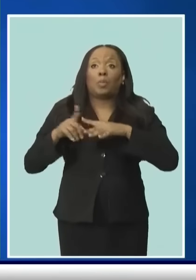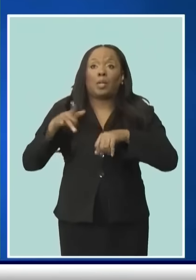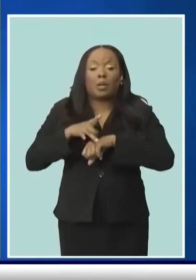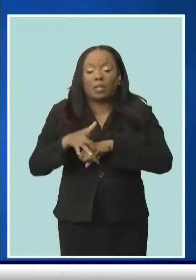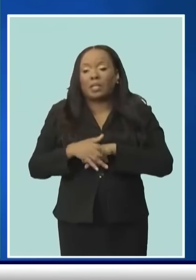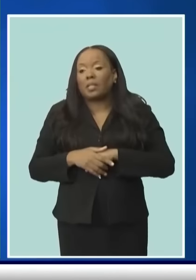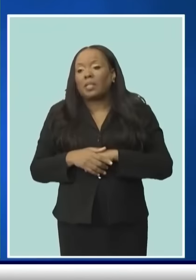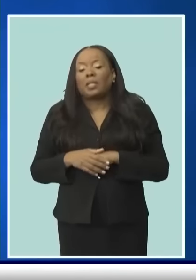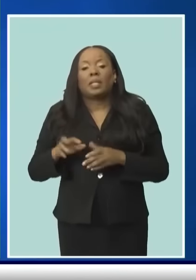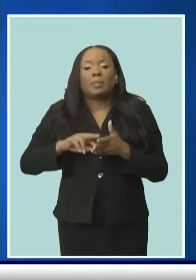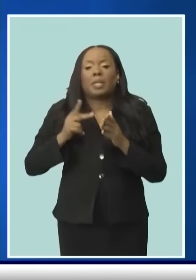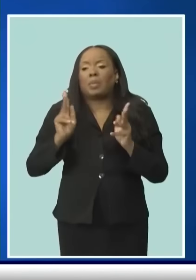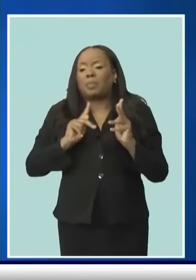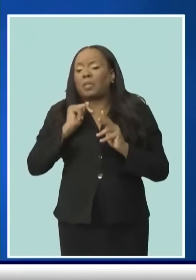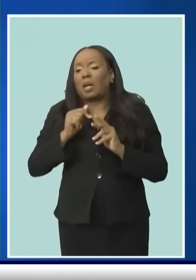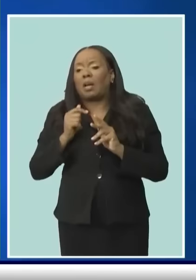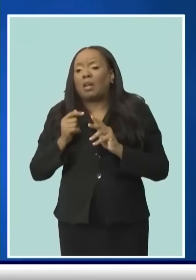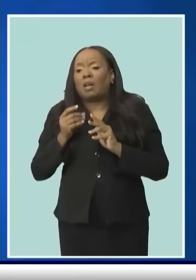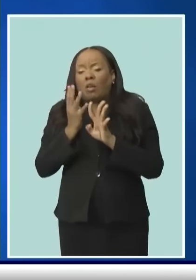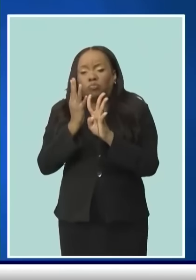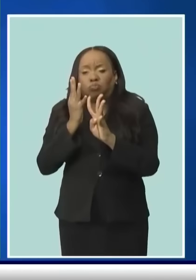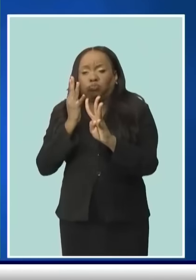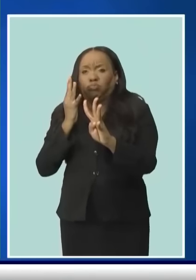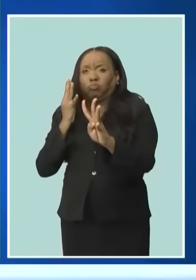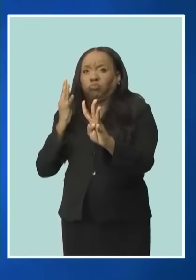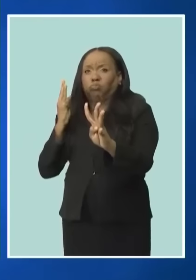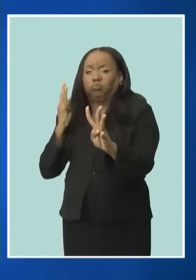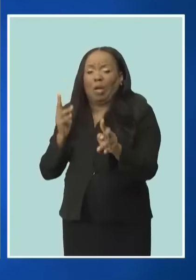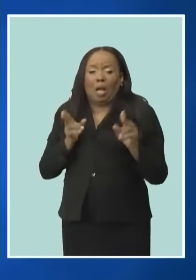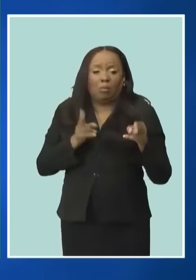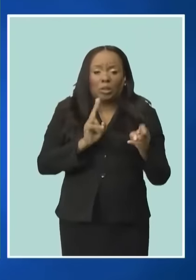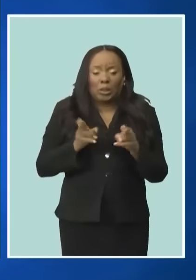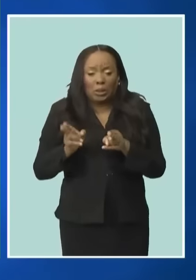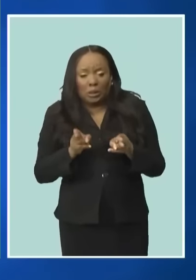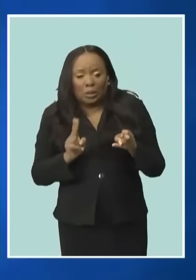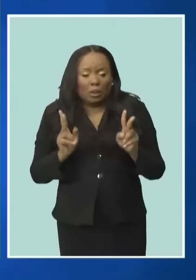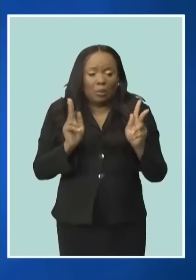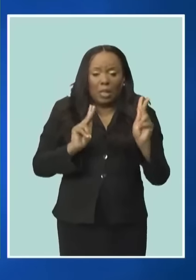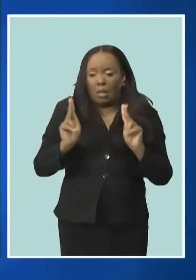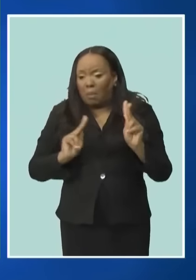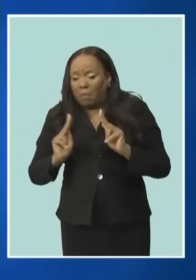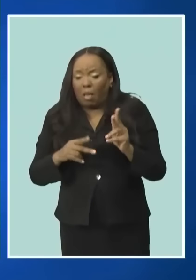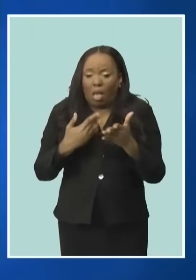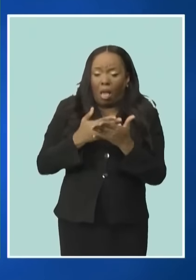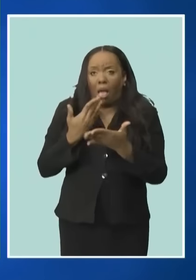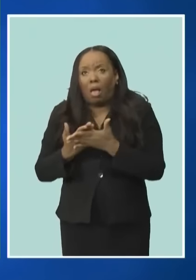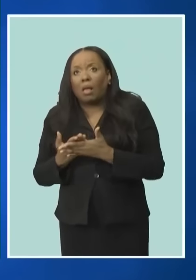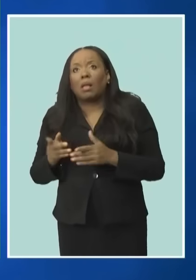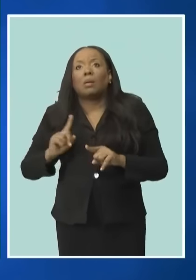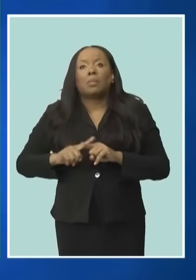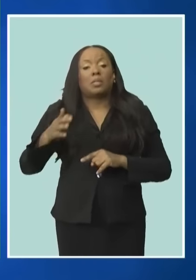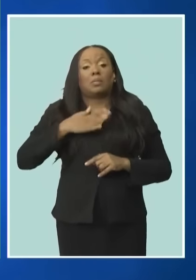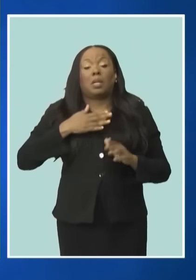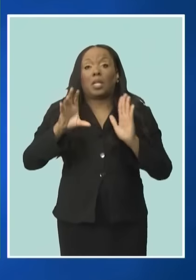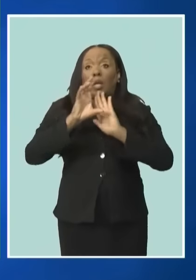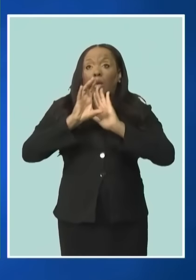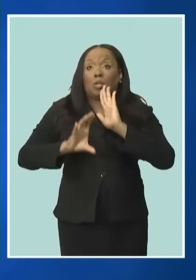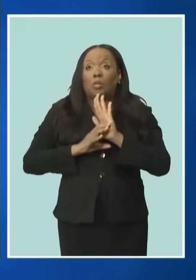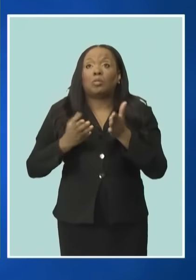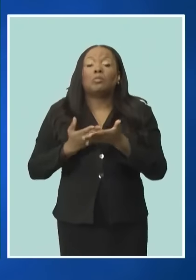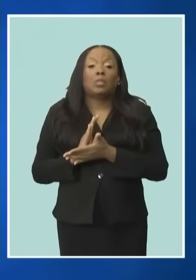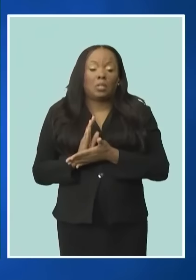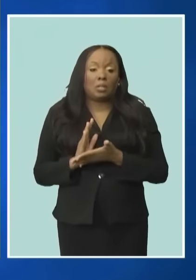rush, especially on the election time. You get away from all the rush and the hassle and bustling. But it's my constitutional right to come